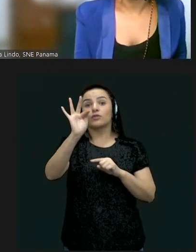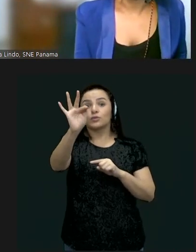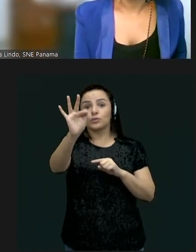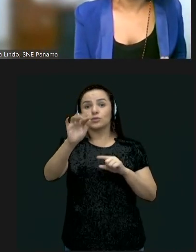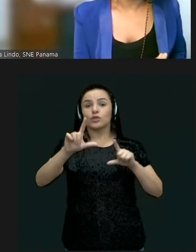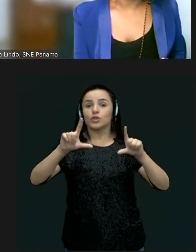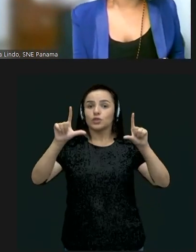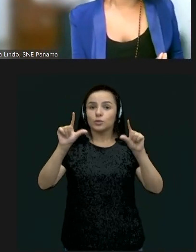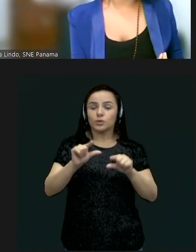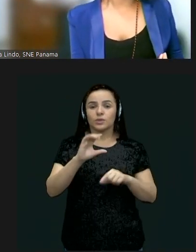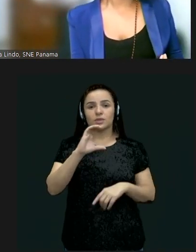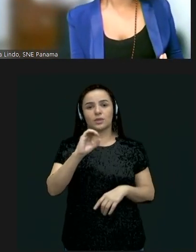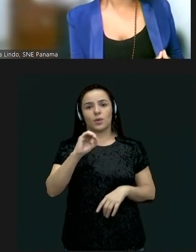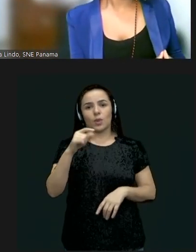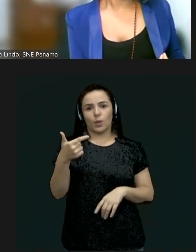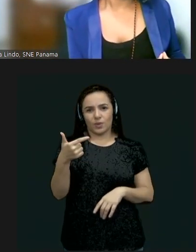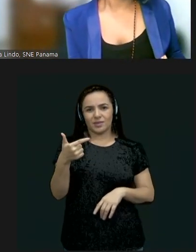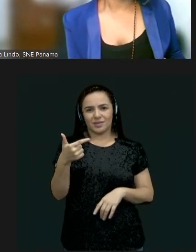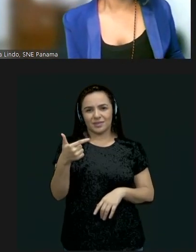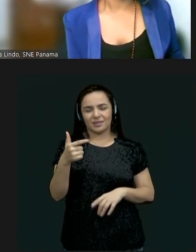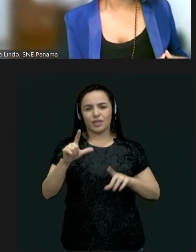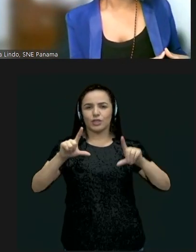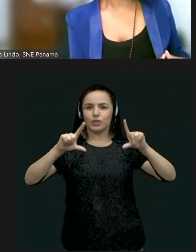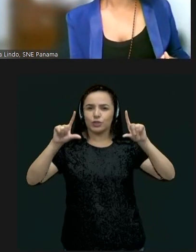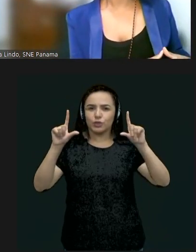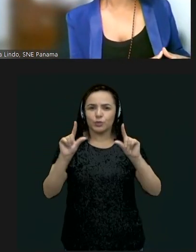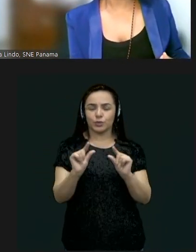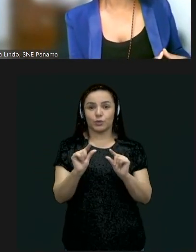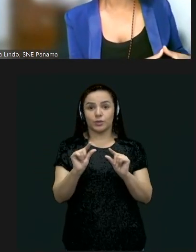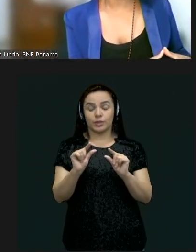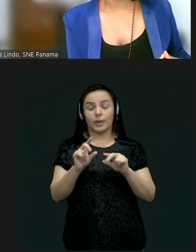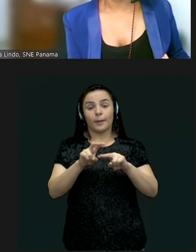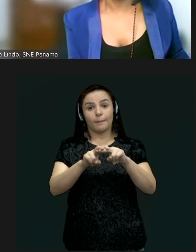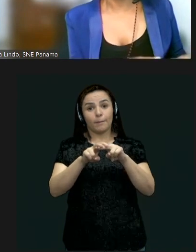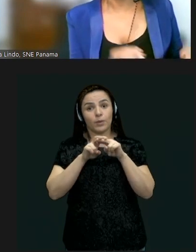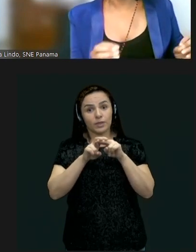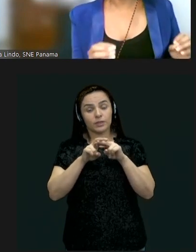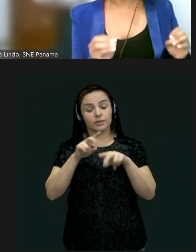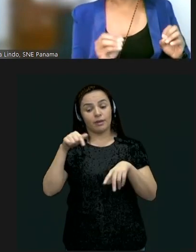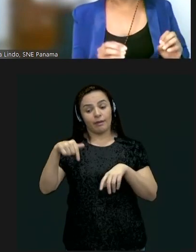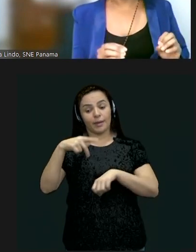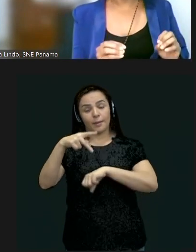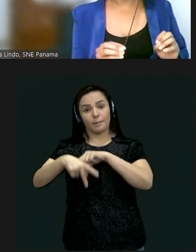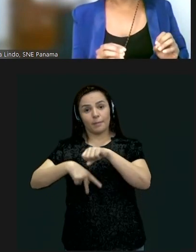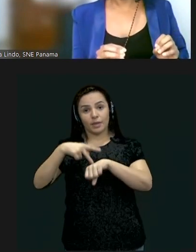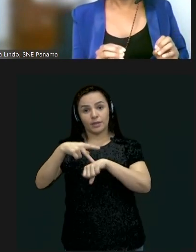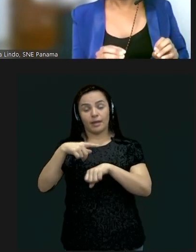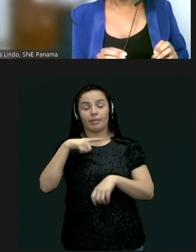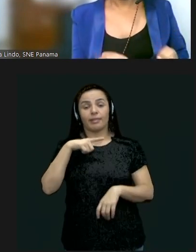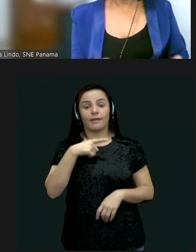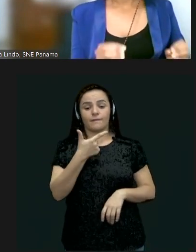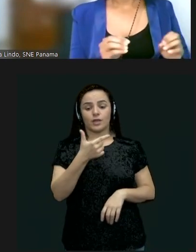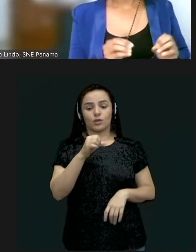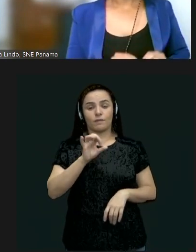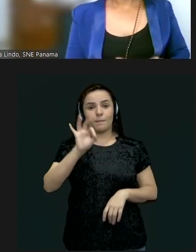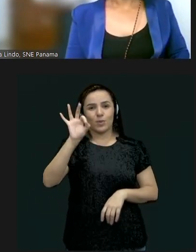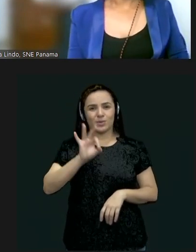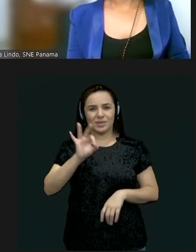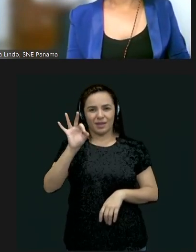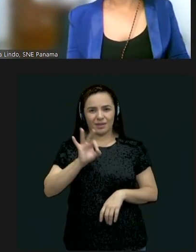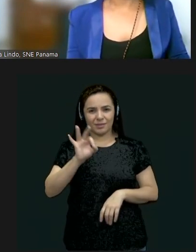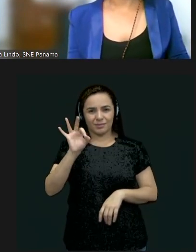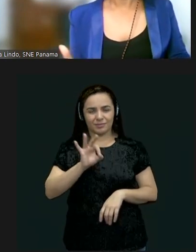of that in the main economy activity of our country. And the 29% of the